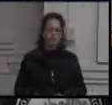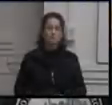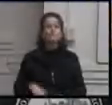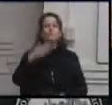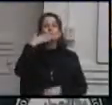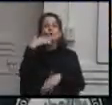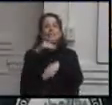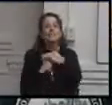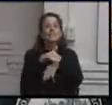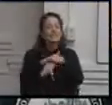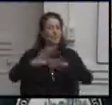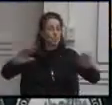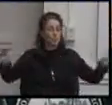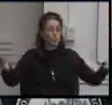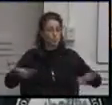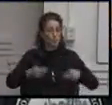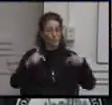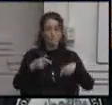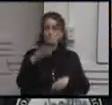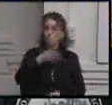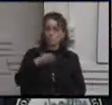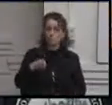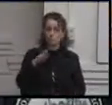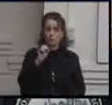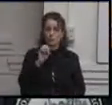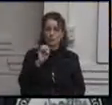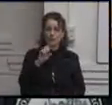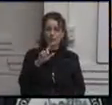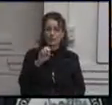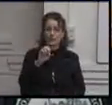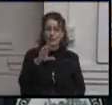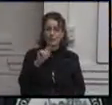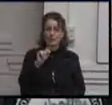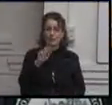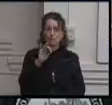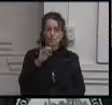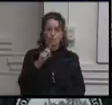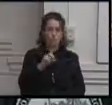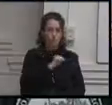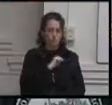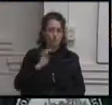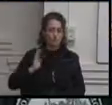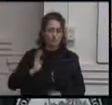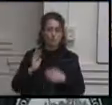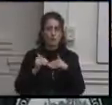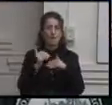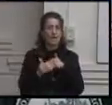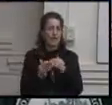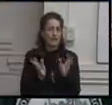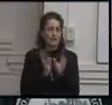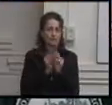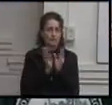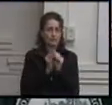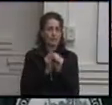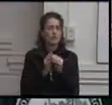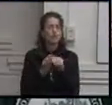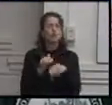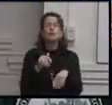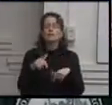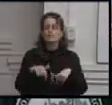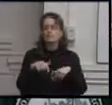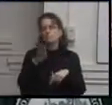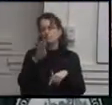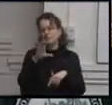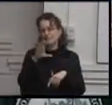evening and welcome to December. The Brattleboro Select Board is next here on BCTV. Among the items to be discussed tonight, a proposed